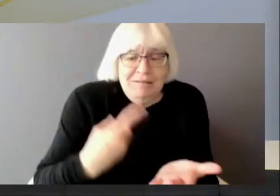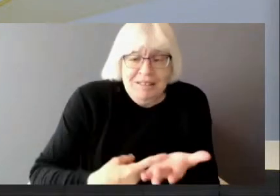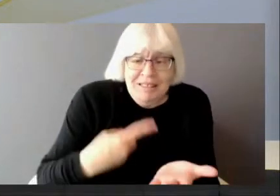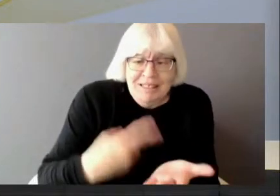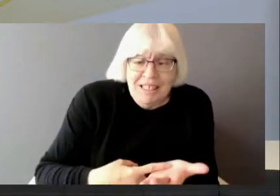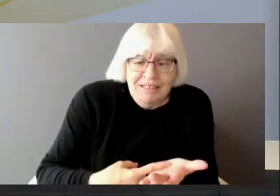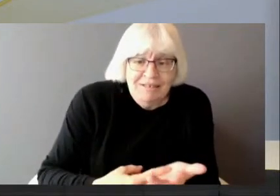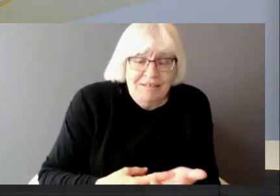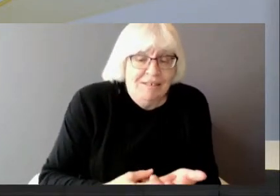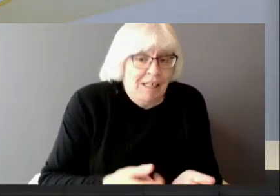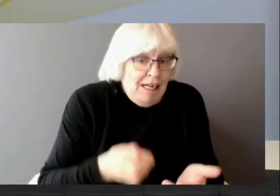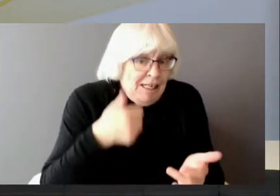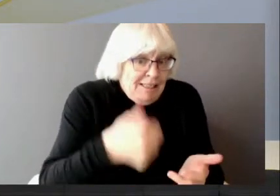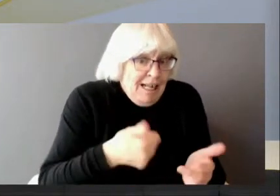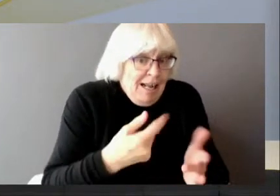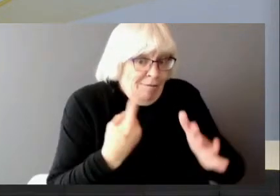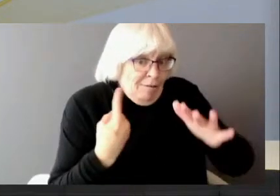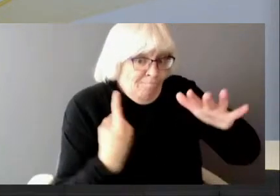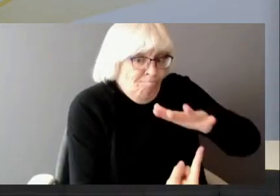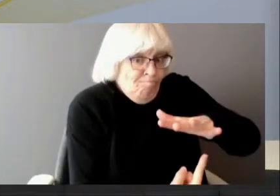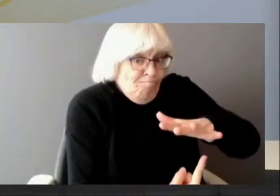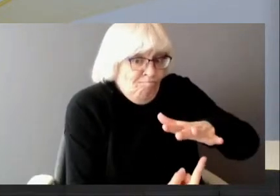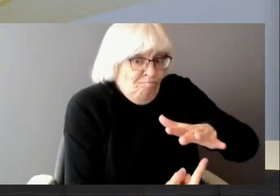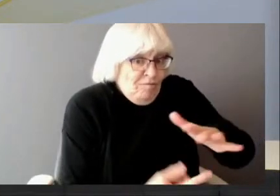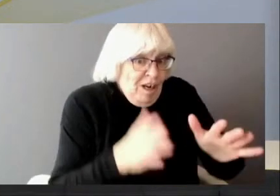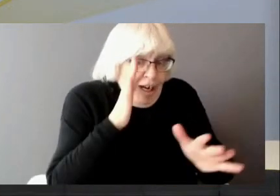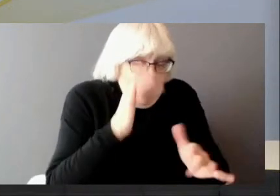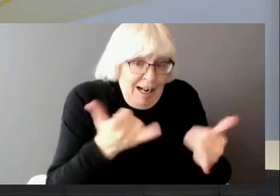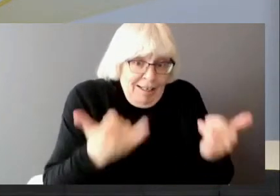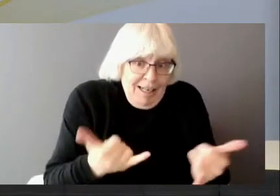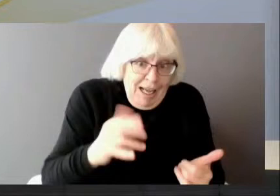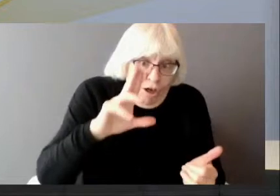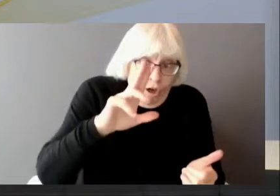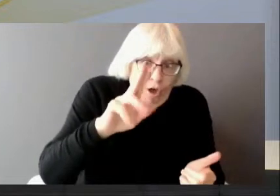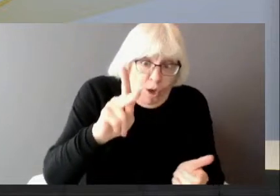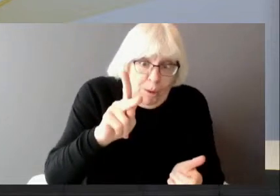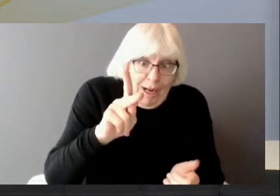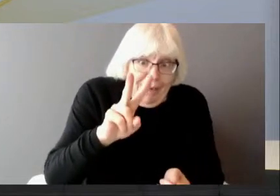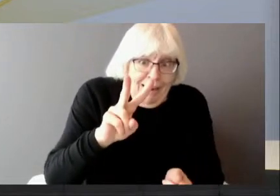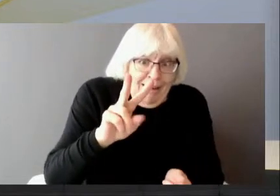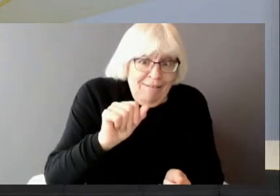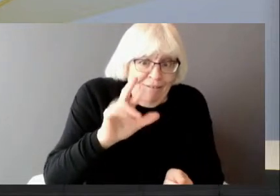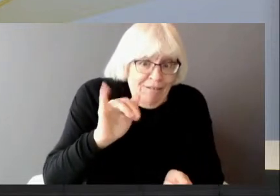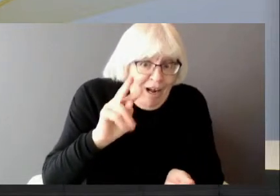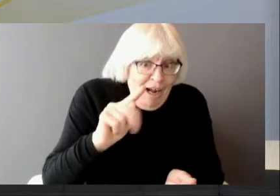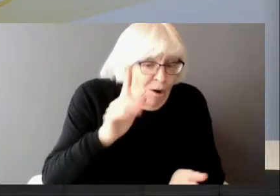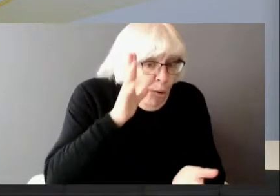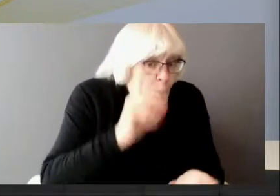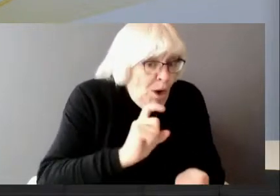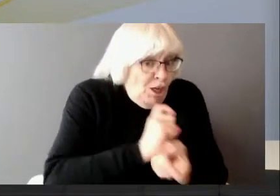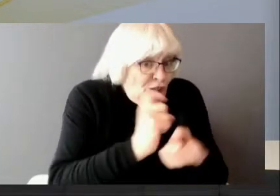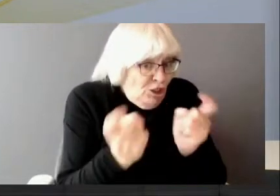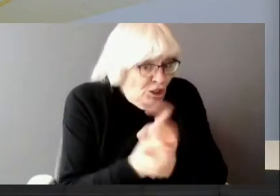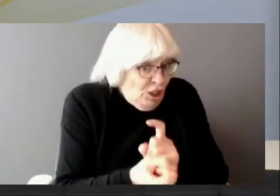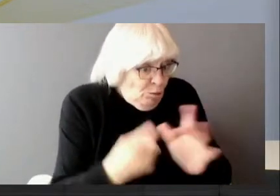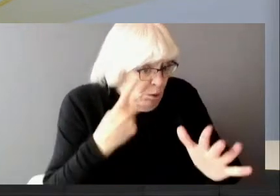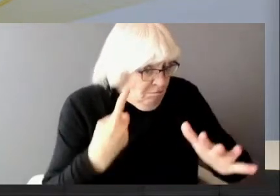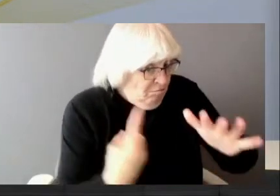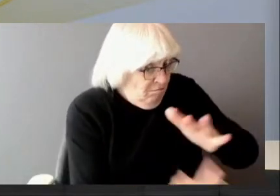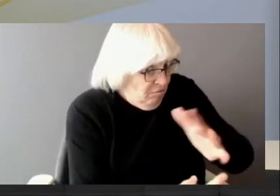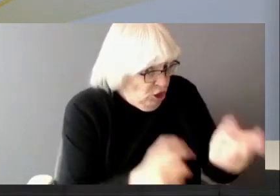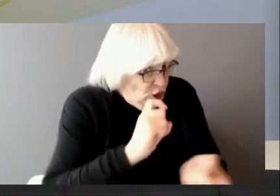of the presence of the UK variant of PEI. So, hi, Stephanie. So we have been having some of those